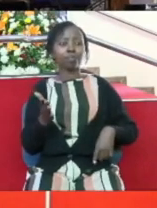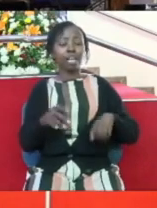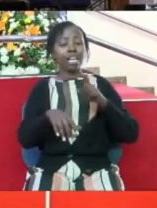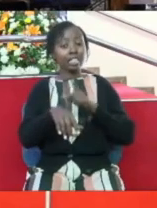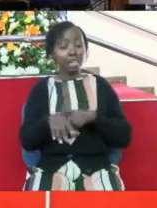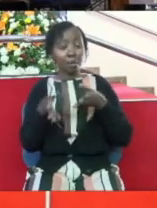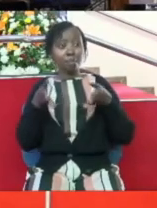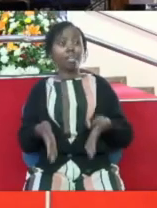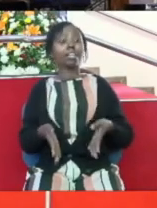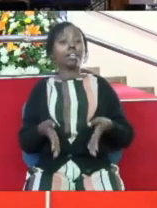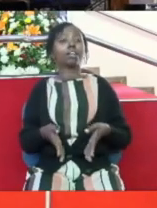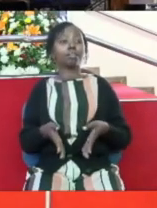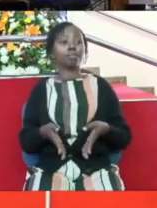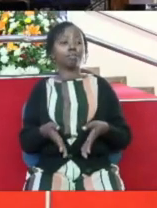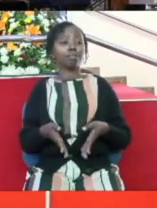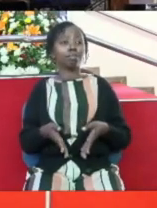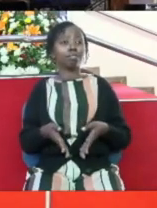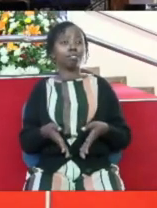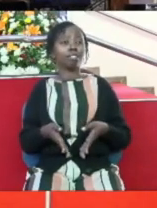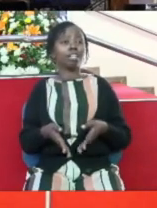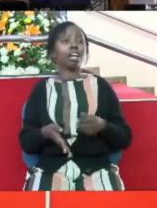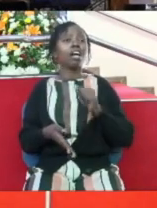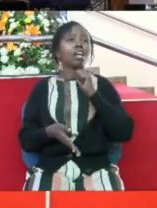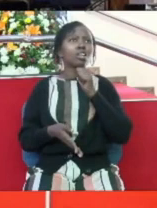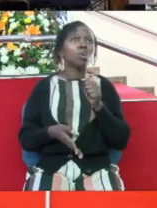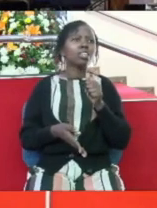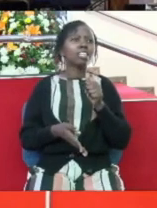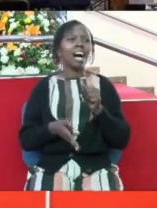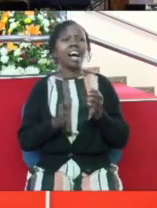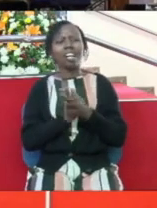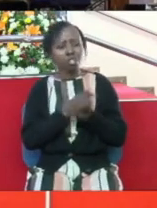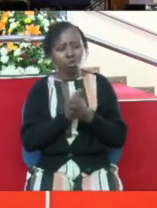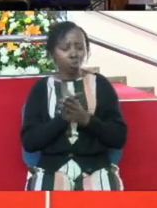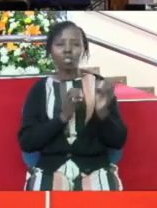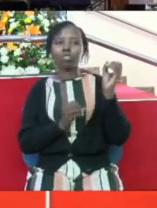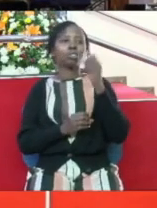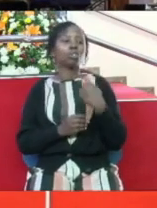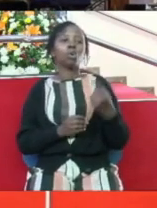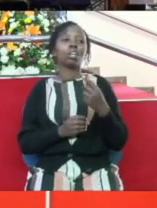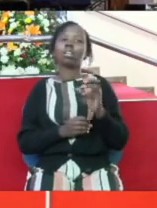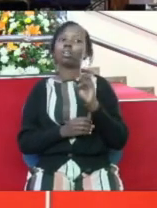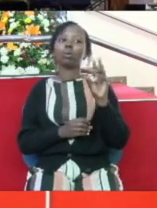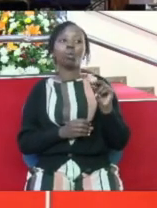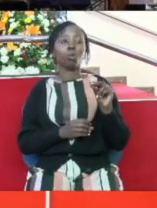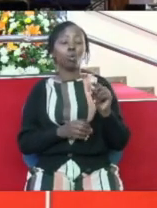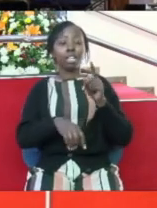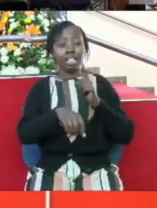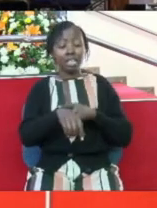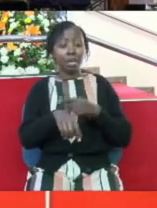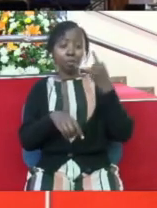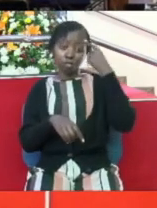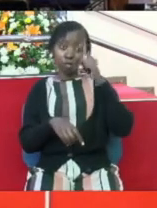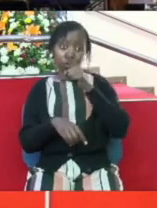up. It is not a manifestation of celebrities. Sio udhihirisho tu wa maseleb. But it is a time for you and I